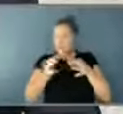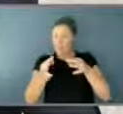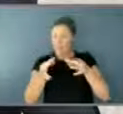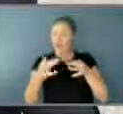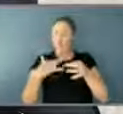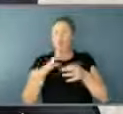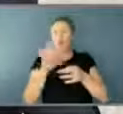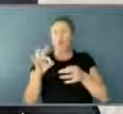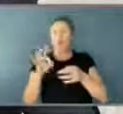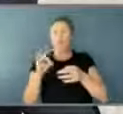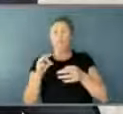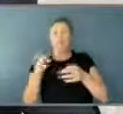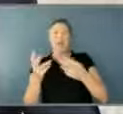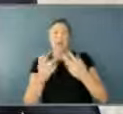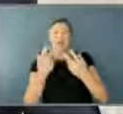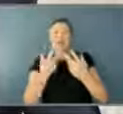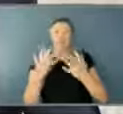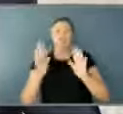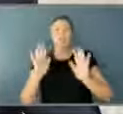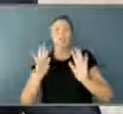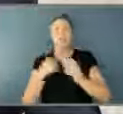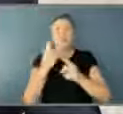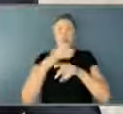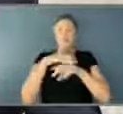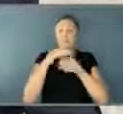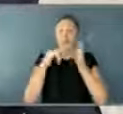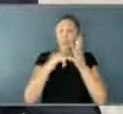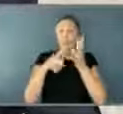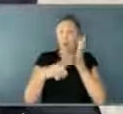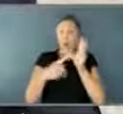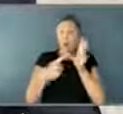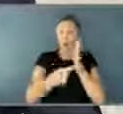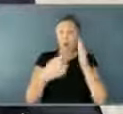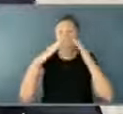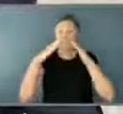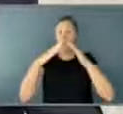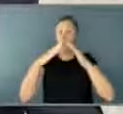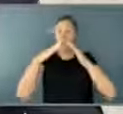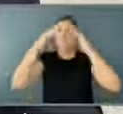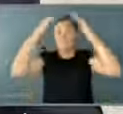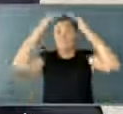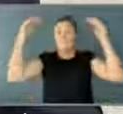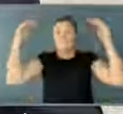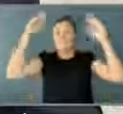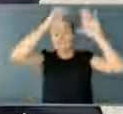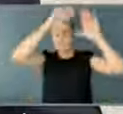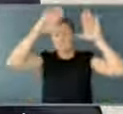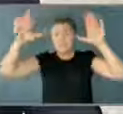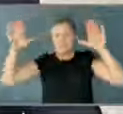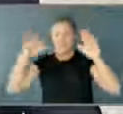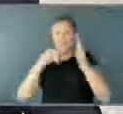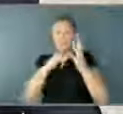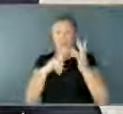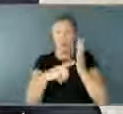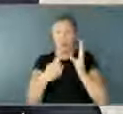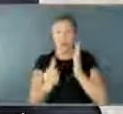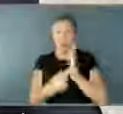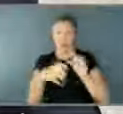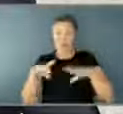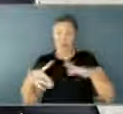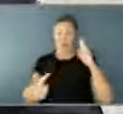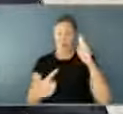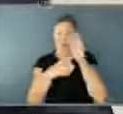strong level, particularly of solar and households take up in Australia, which is the strongest in the world, and also to talk about what we've achieved in